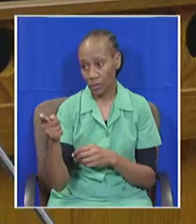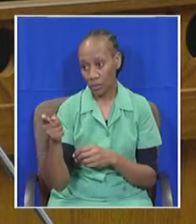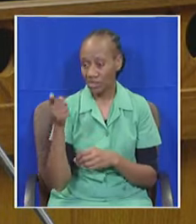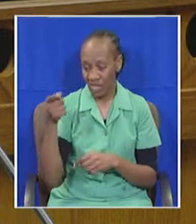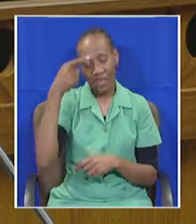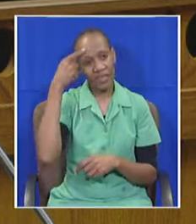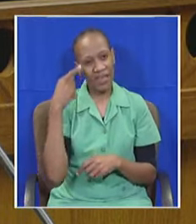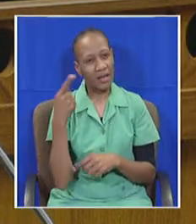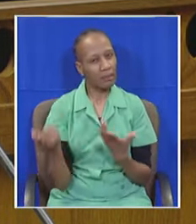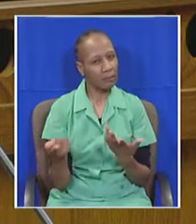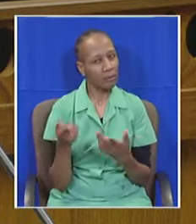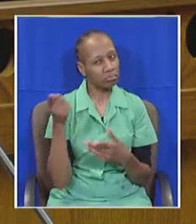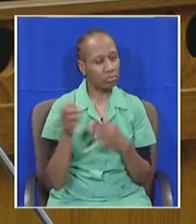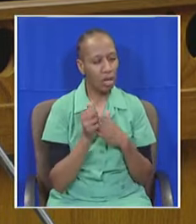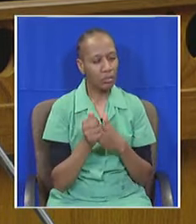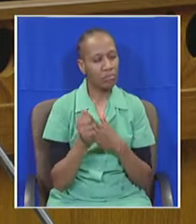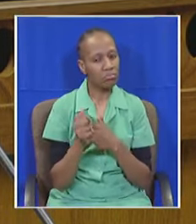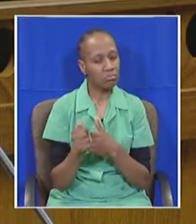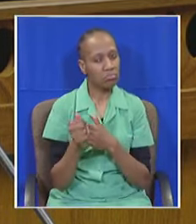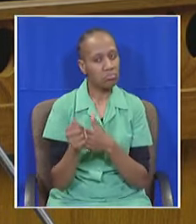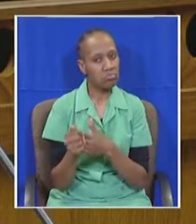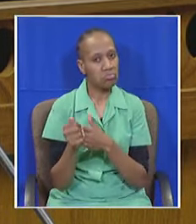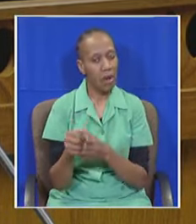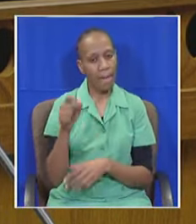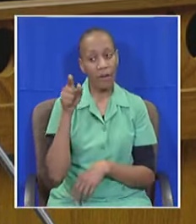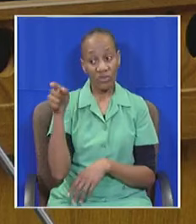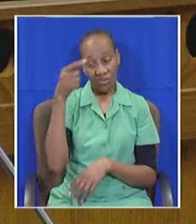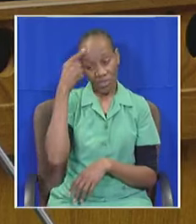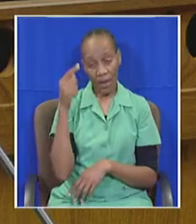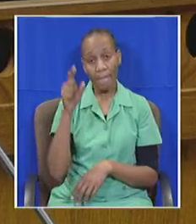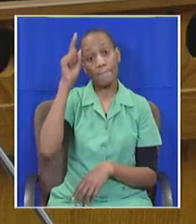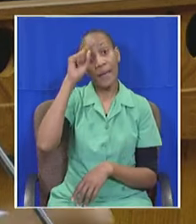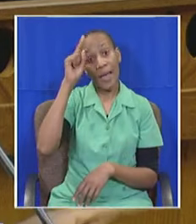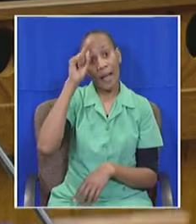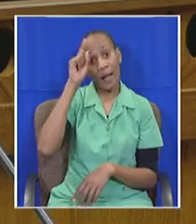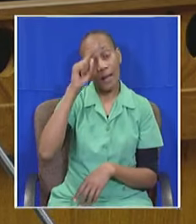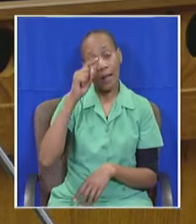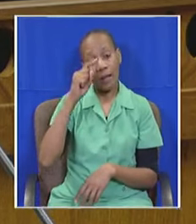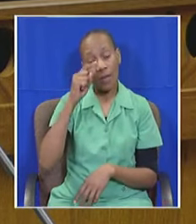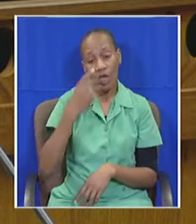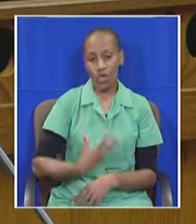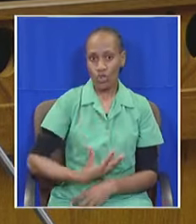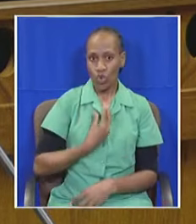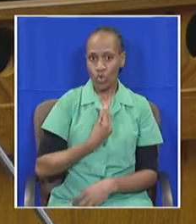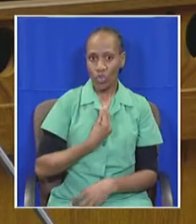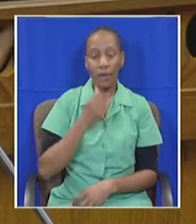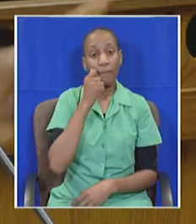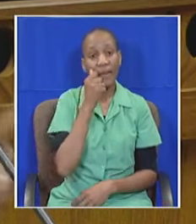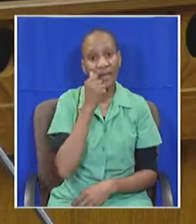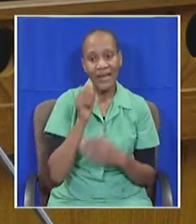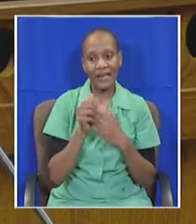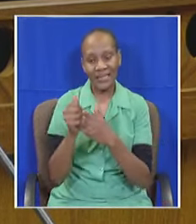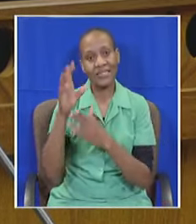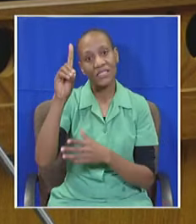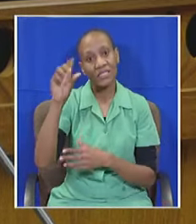party is led by a young black male. And I think the events of this history have shown to